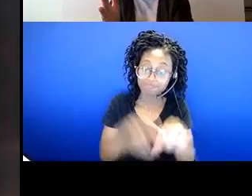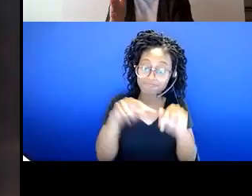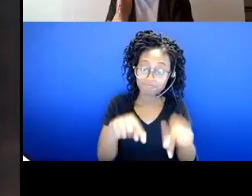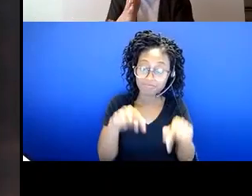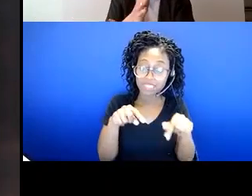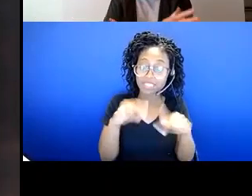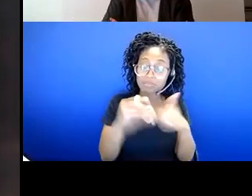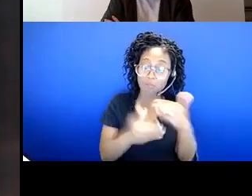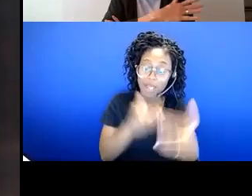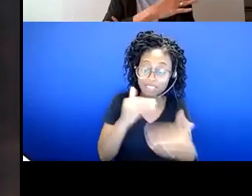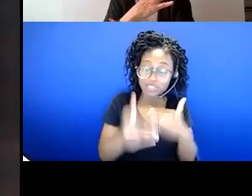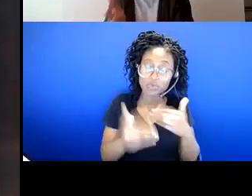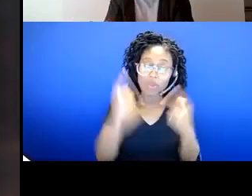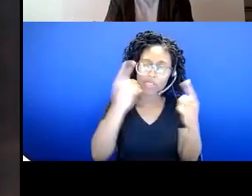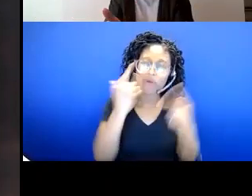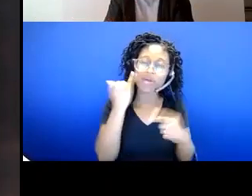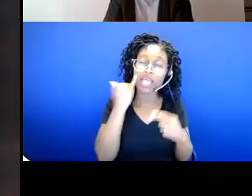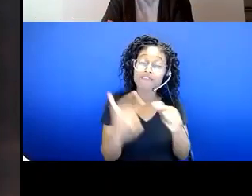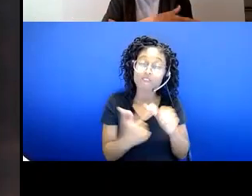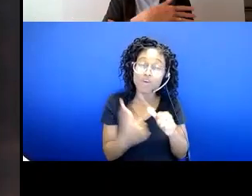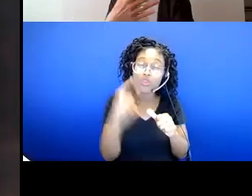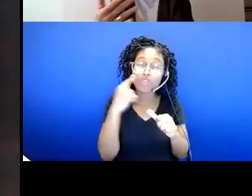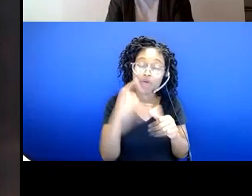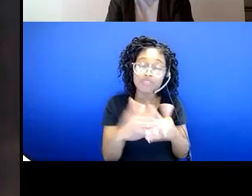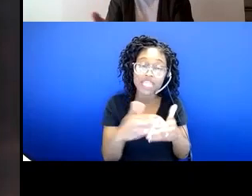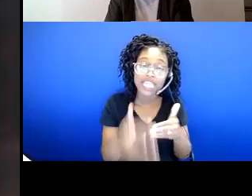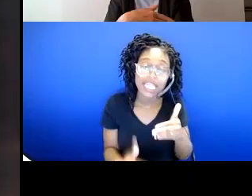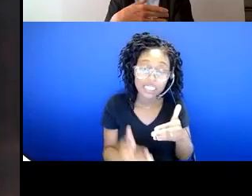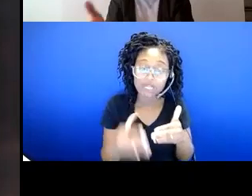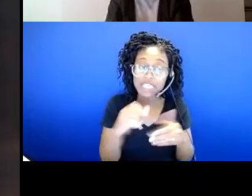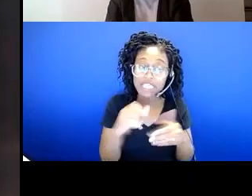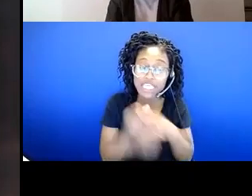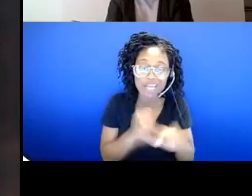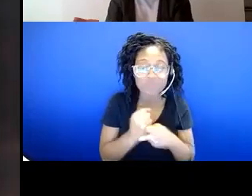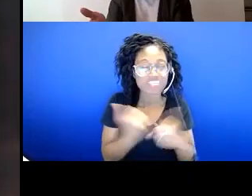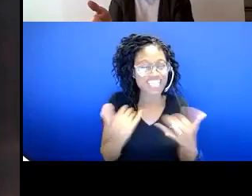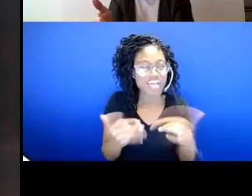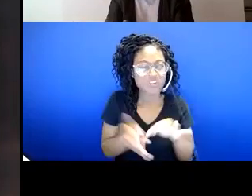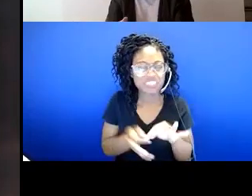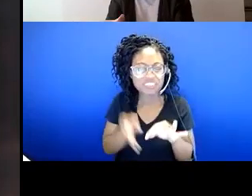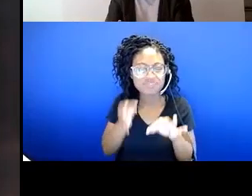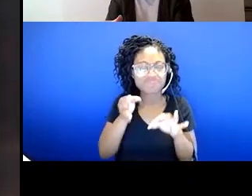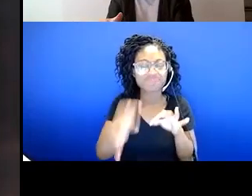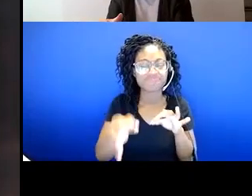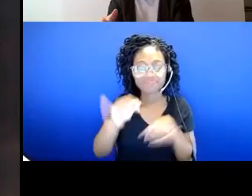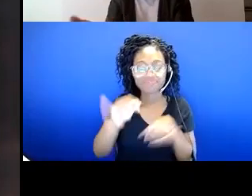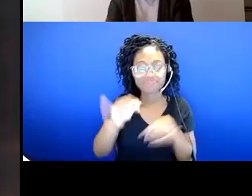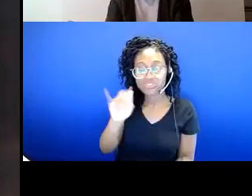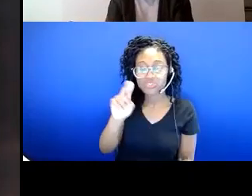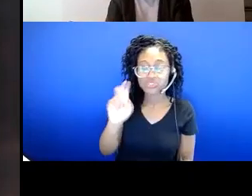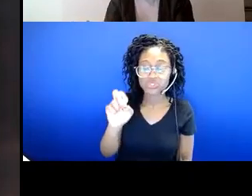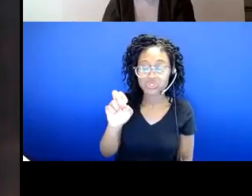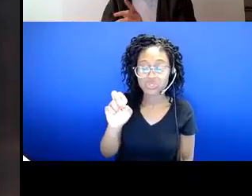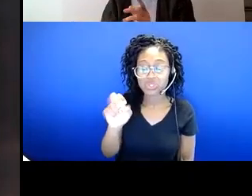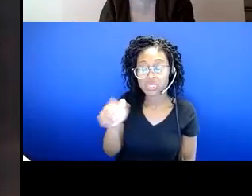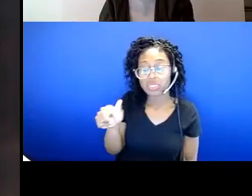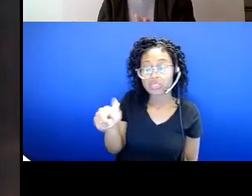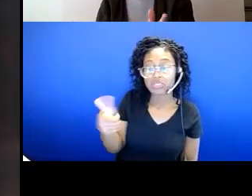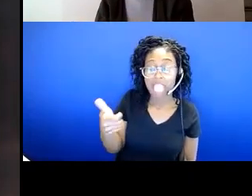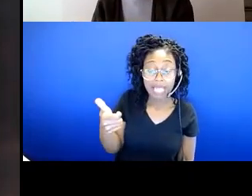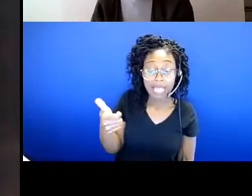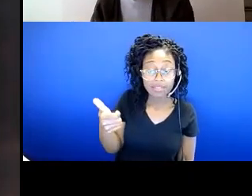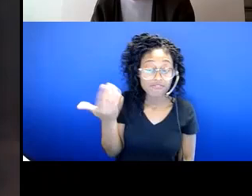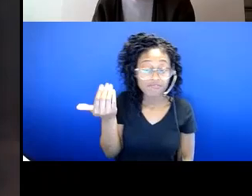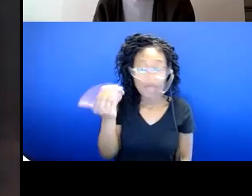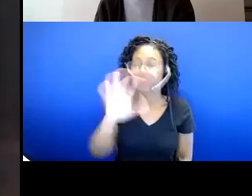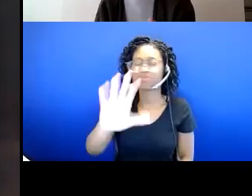go, I think originally we were going to go to the end of the calendar year. Now we'll probably extend it to June 10th or 15th, but